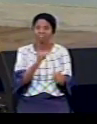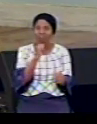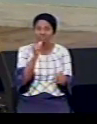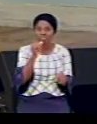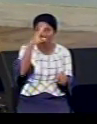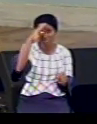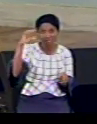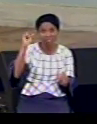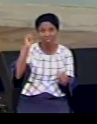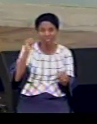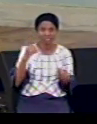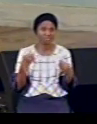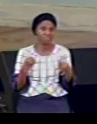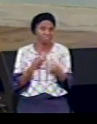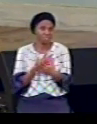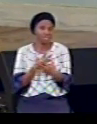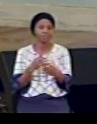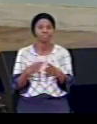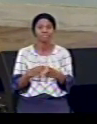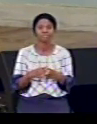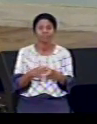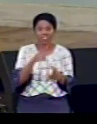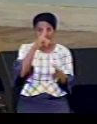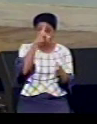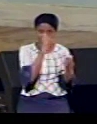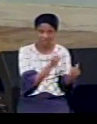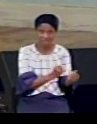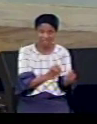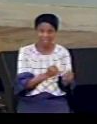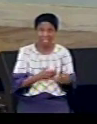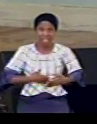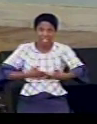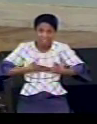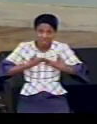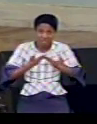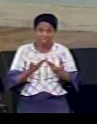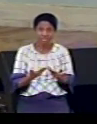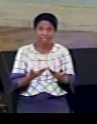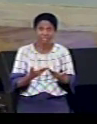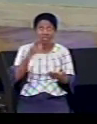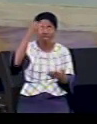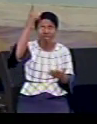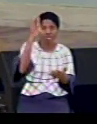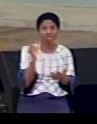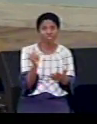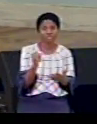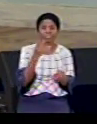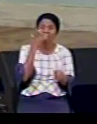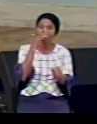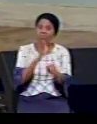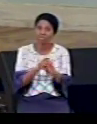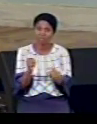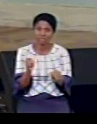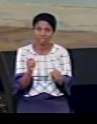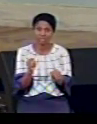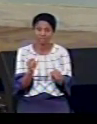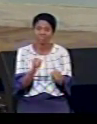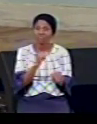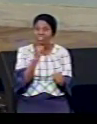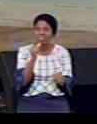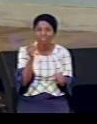man's fears. Faith expresses God's promises,